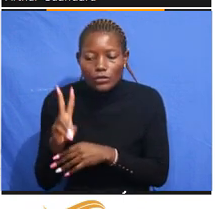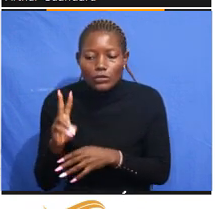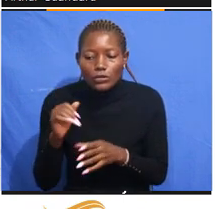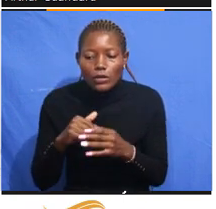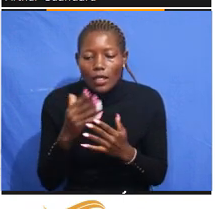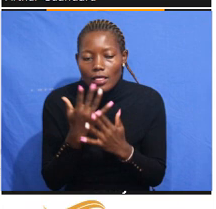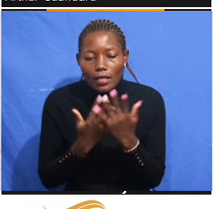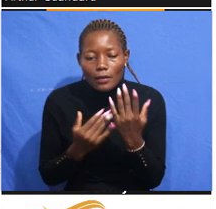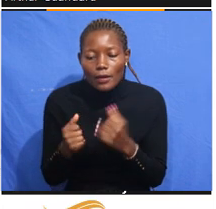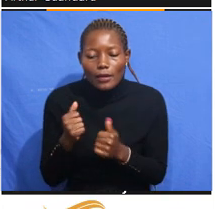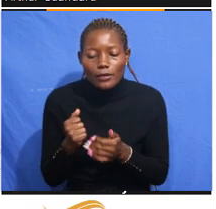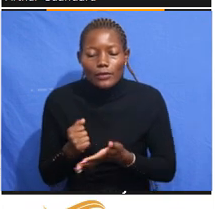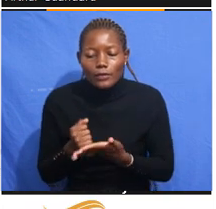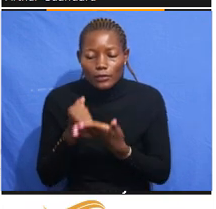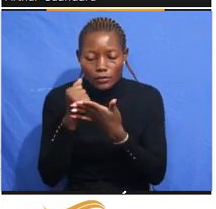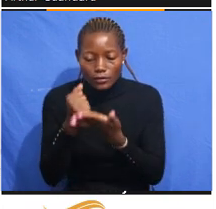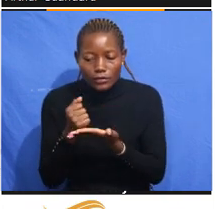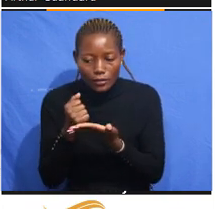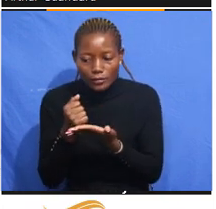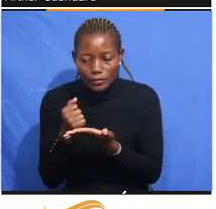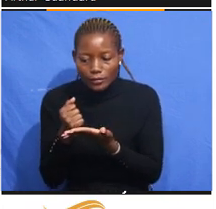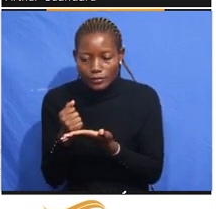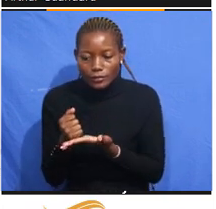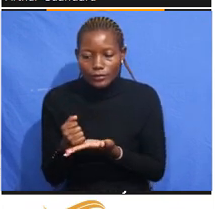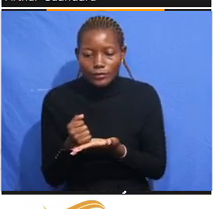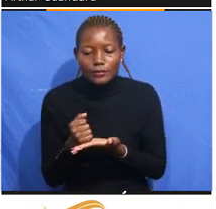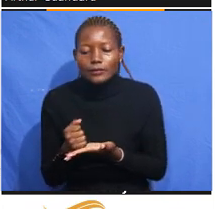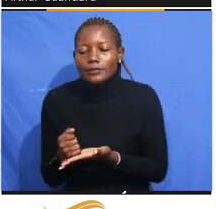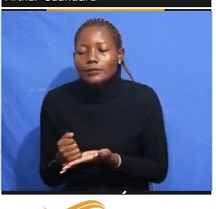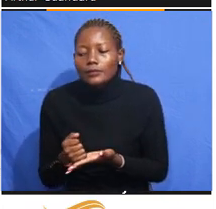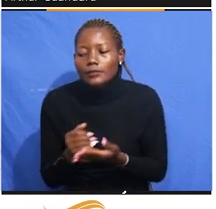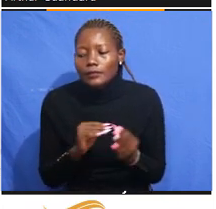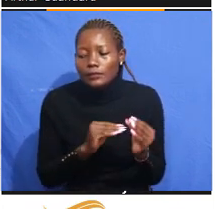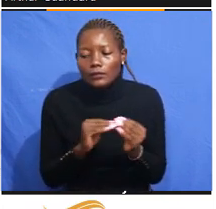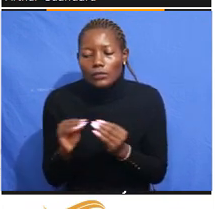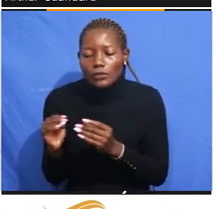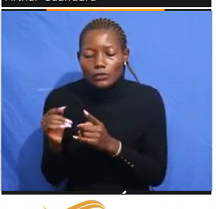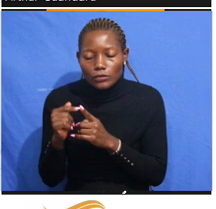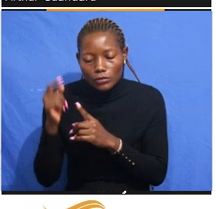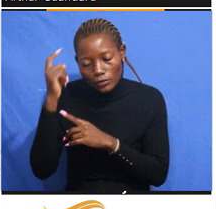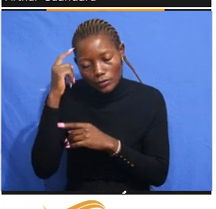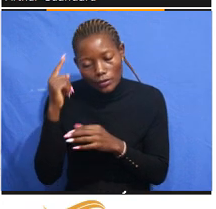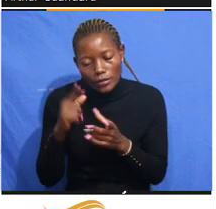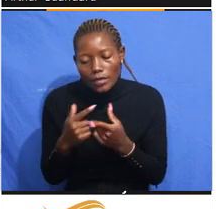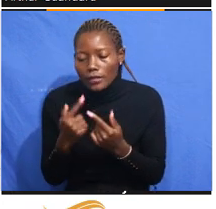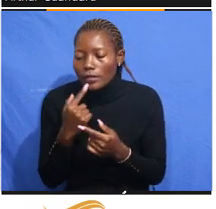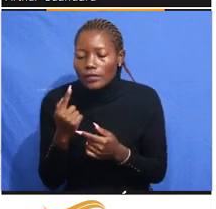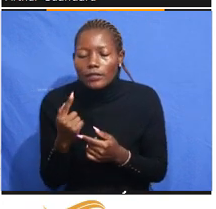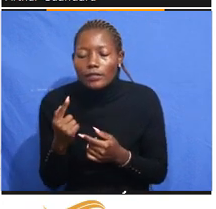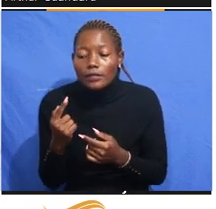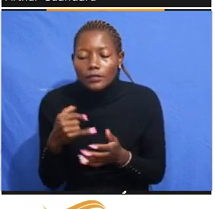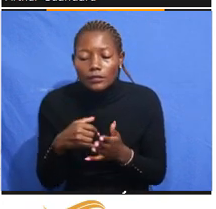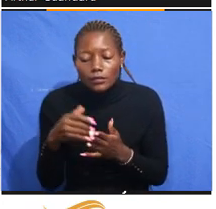that stimulates, that goes to the brain to tell the brain, now get